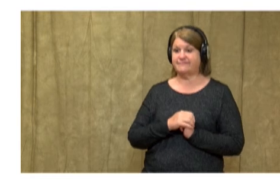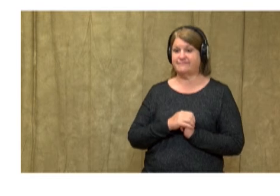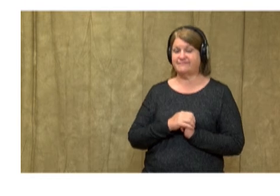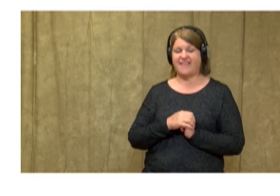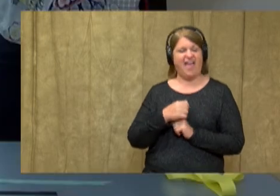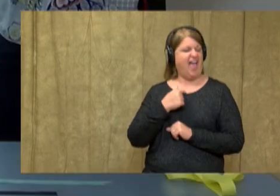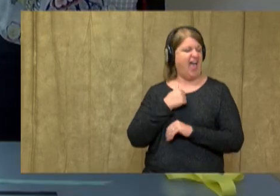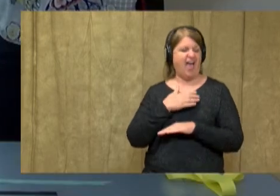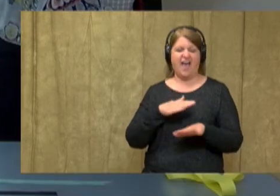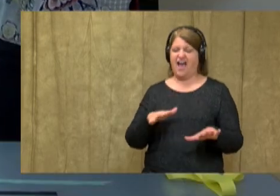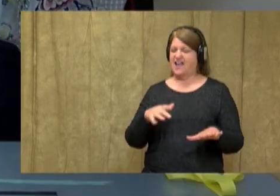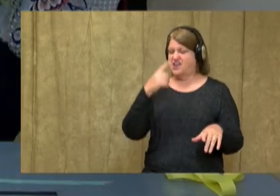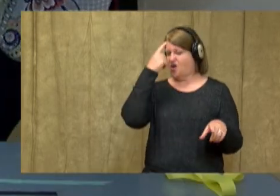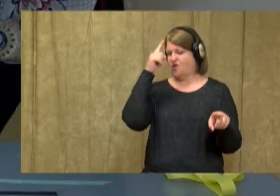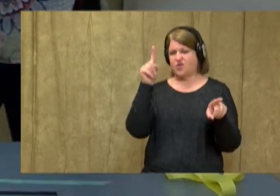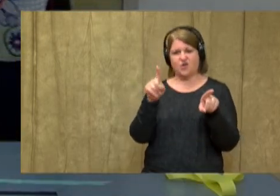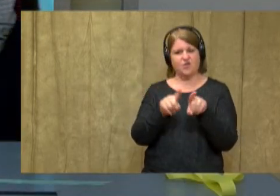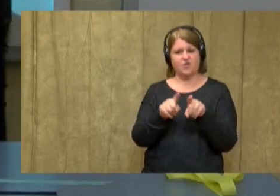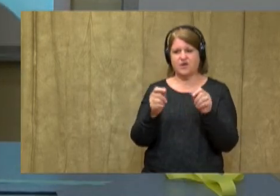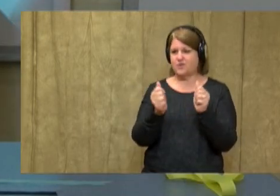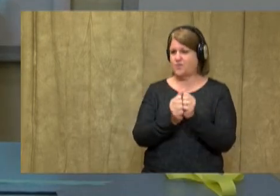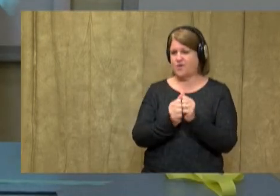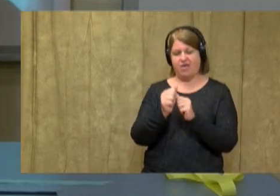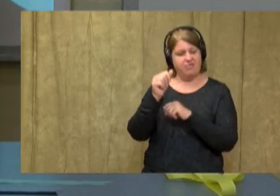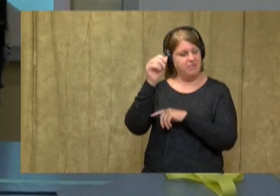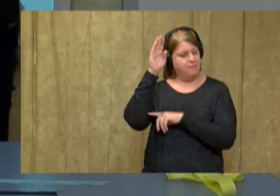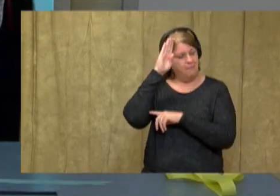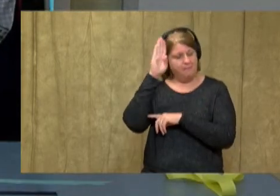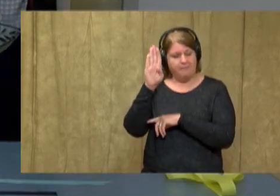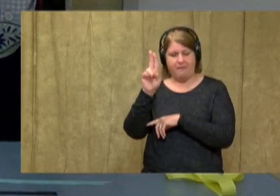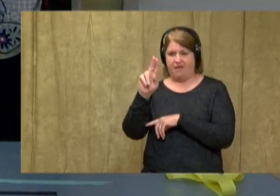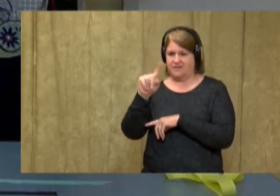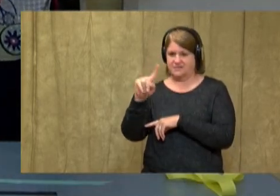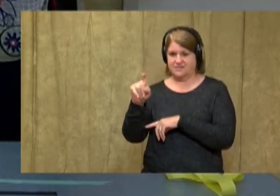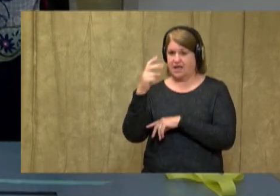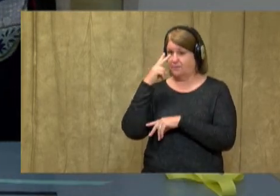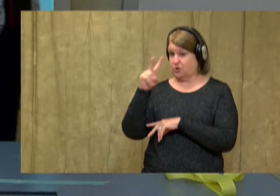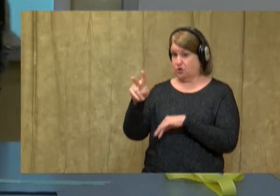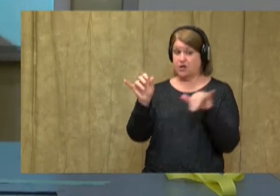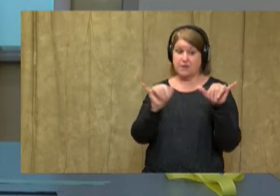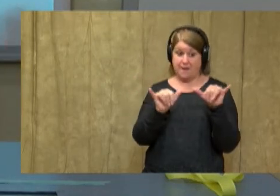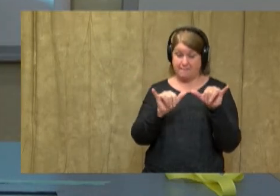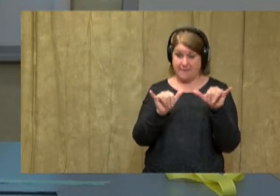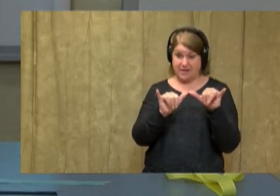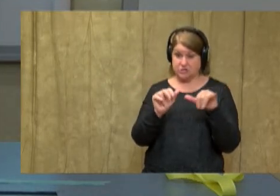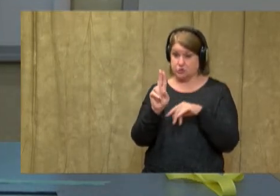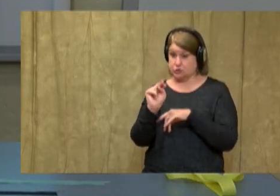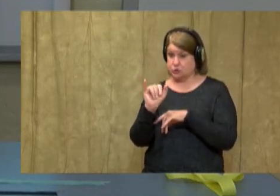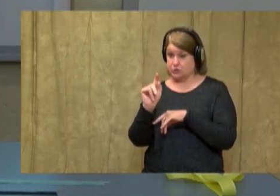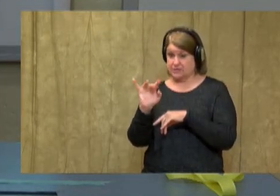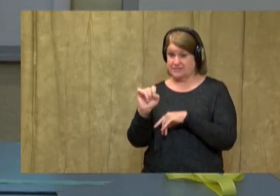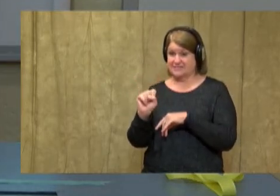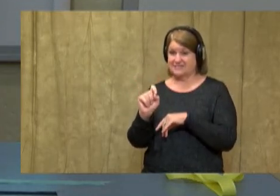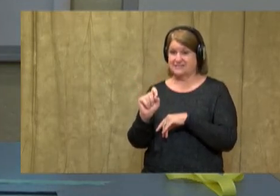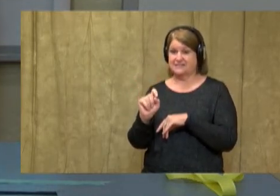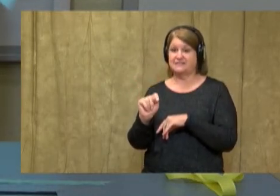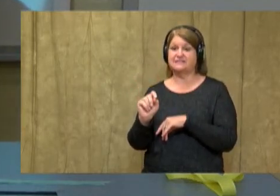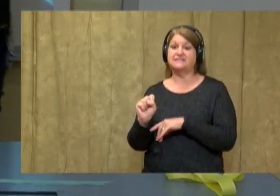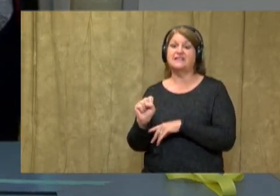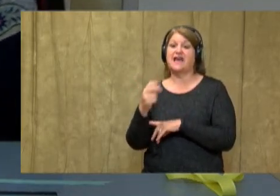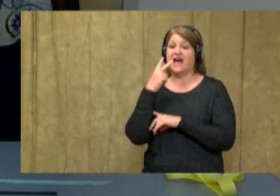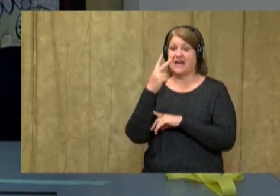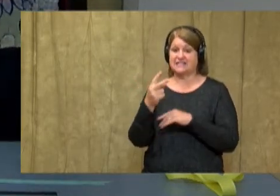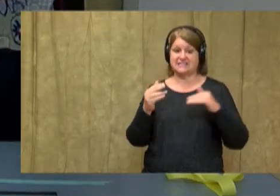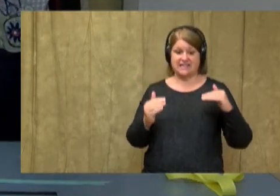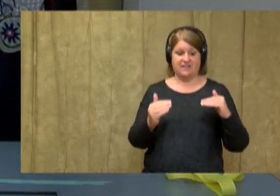I don't agree with Buzz. By looking at my measure units, I see that they're overlapping. They're